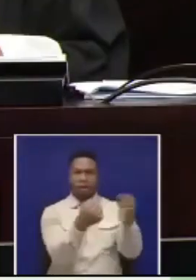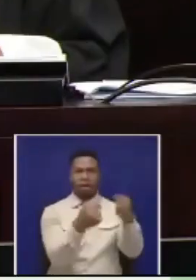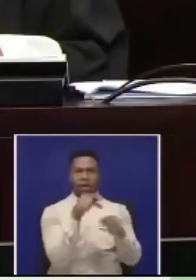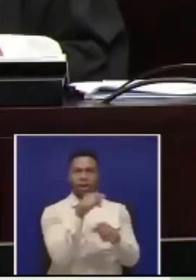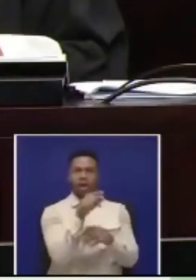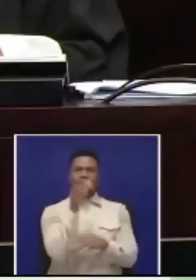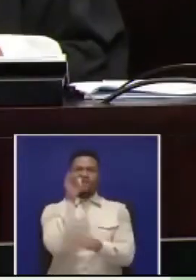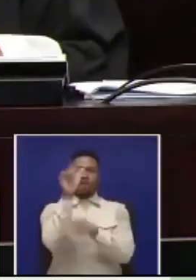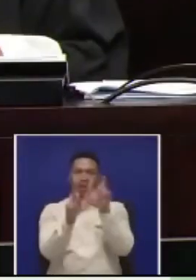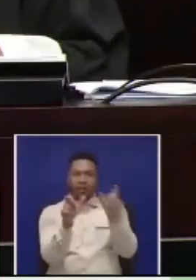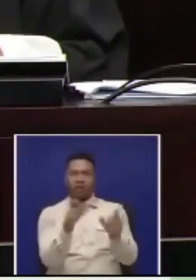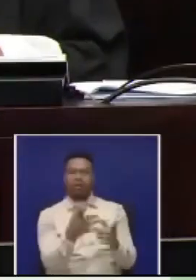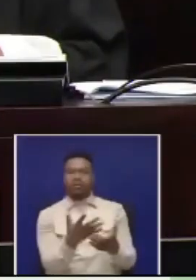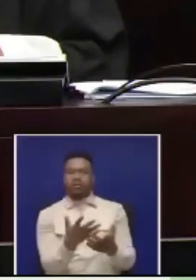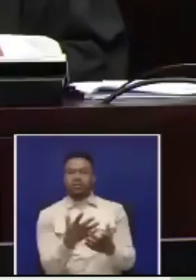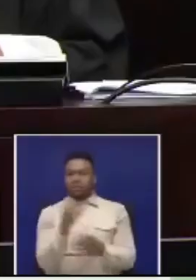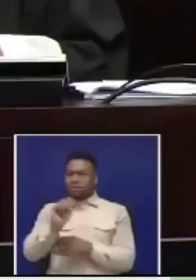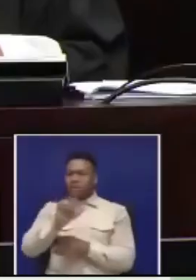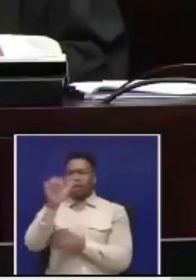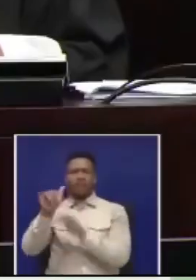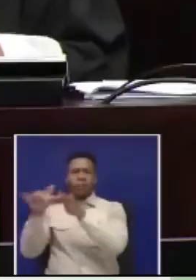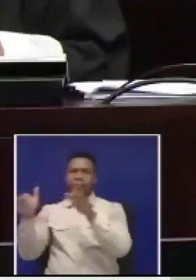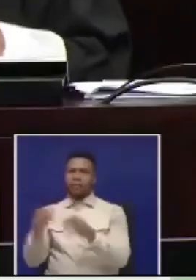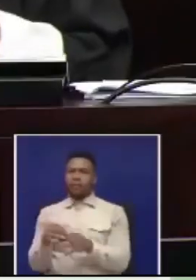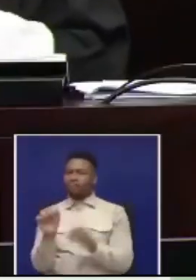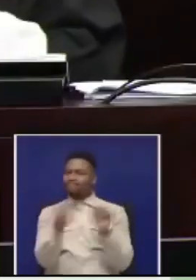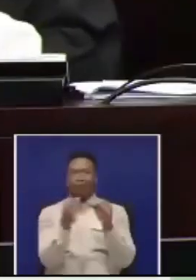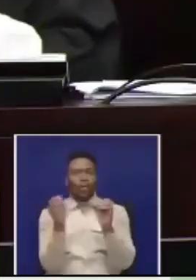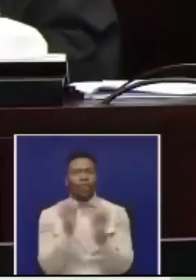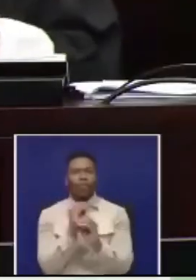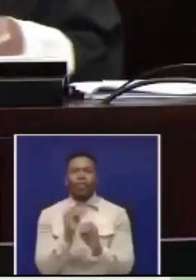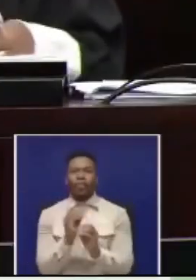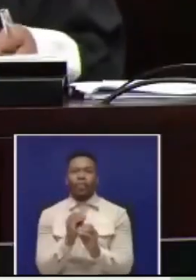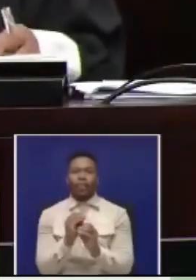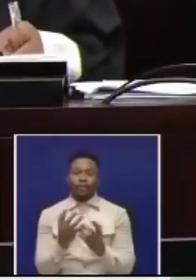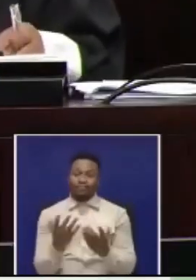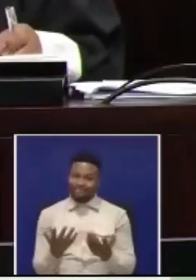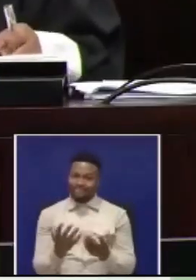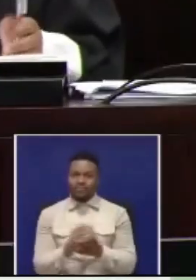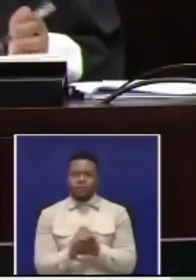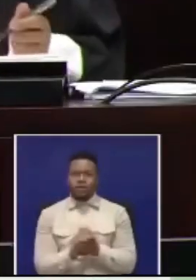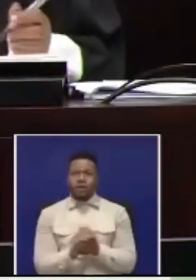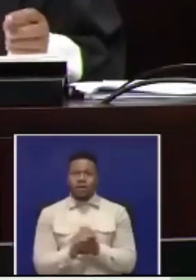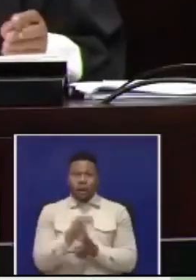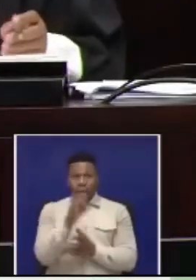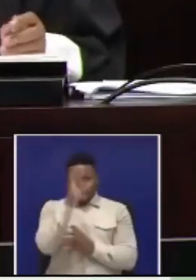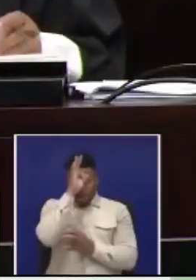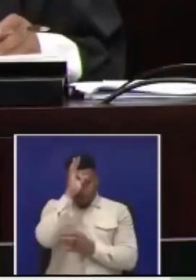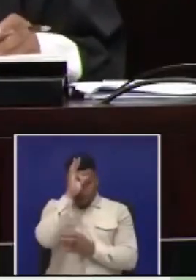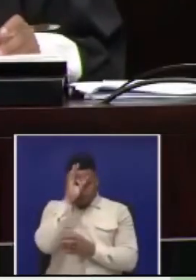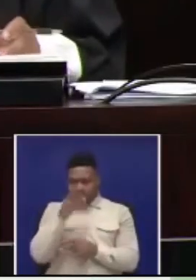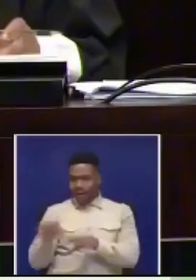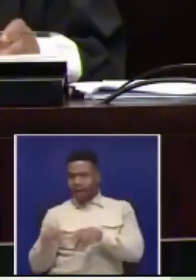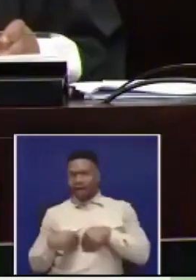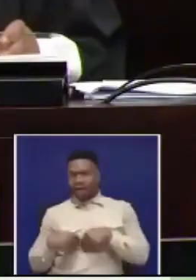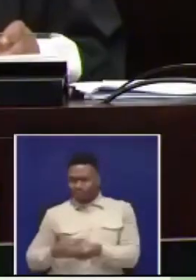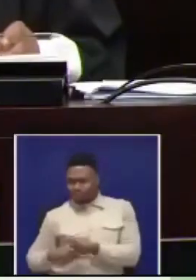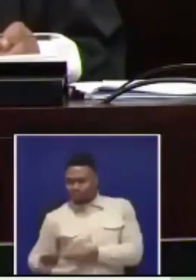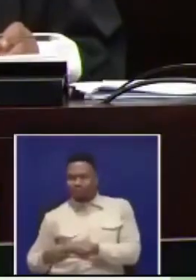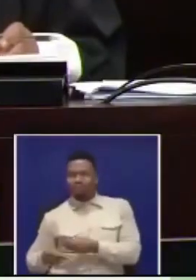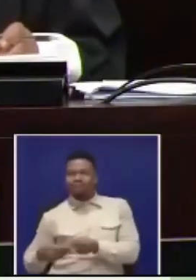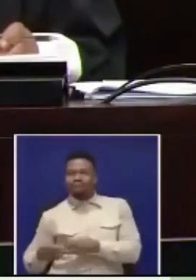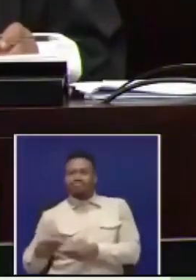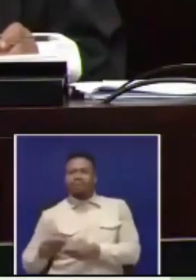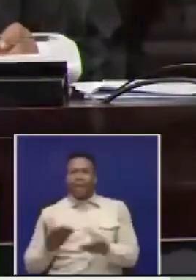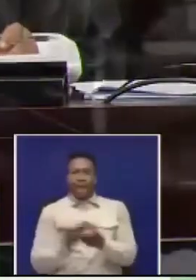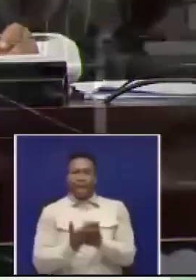against workers. Police and immigration officials who take bribes in return for making cases go away or for issuing